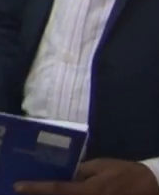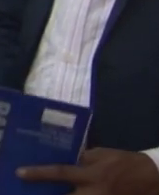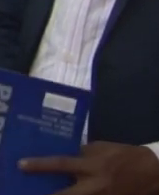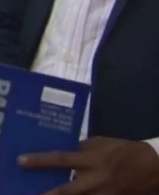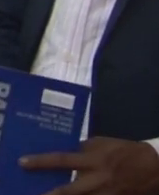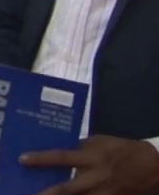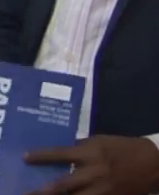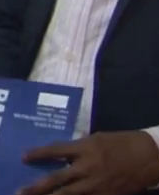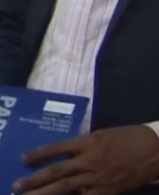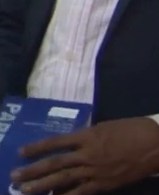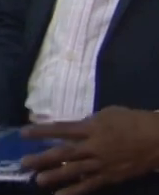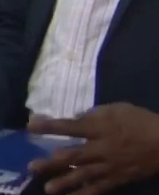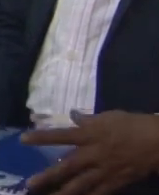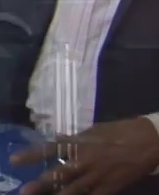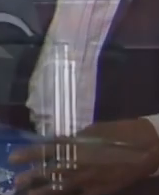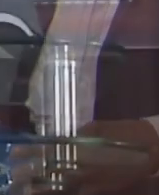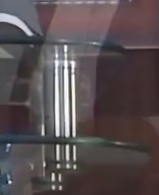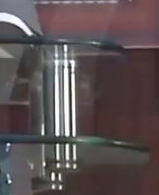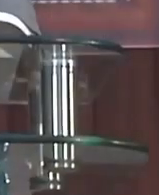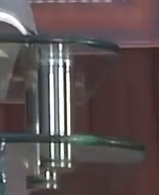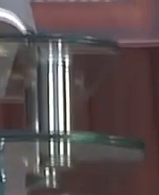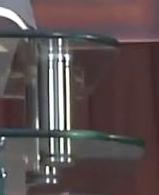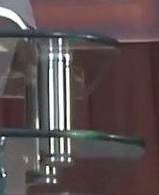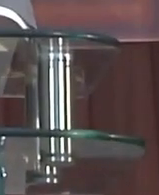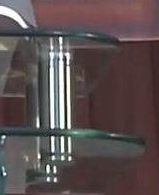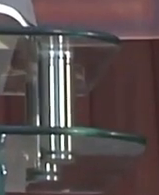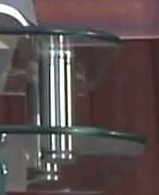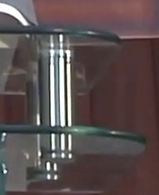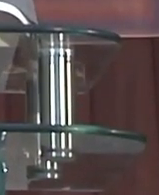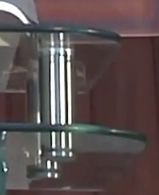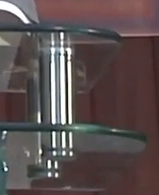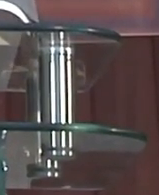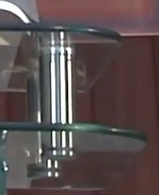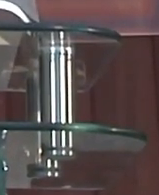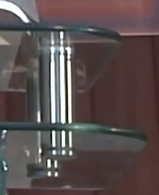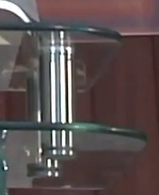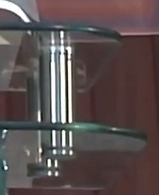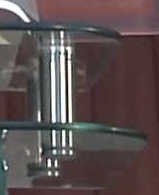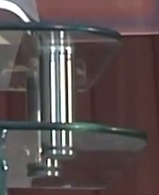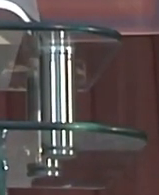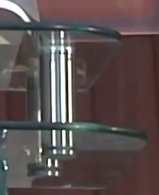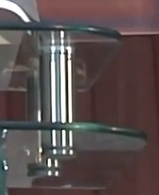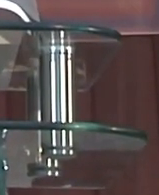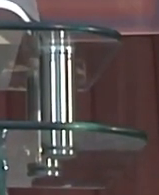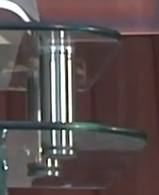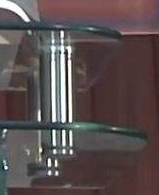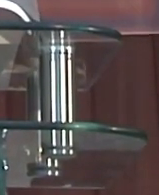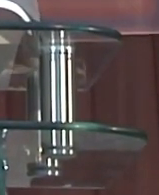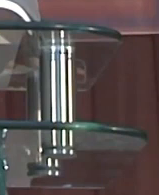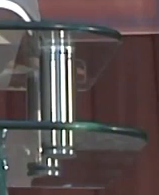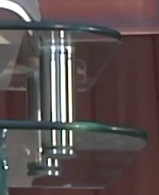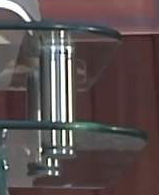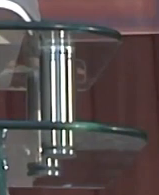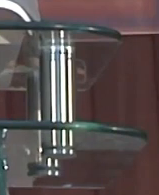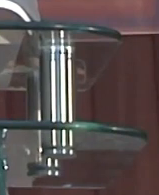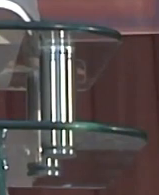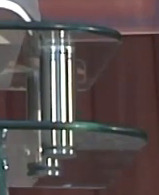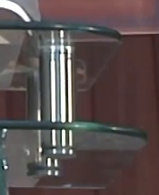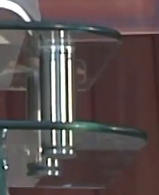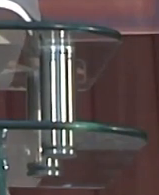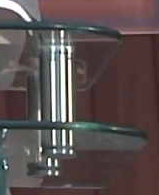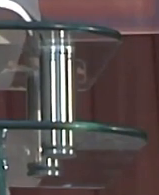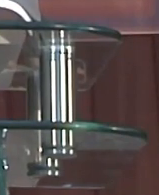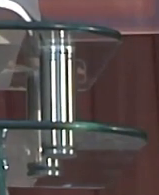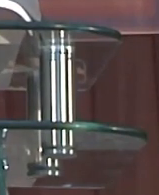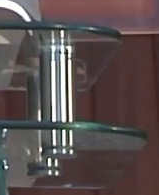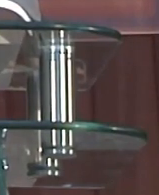in every family, in Jesus' name. Bless the young and bless the old, the men and the women, the brothers and the